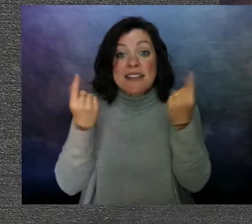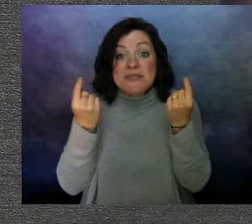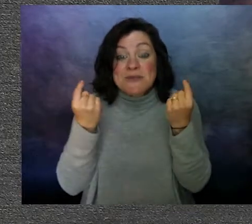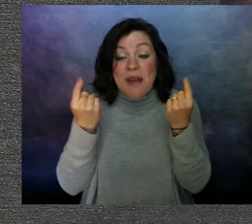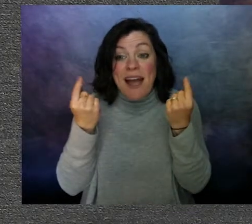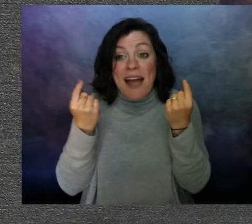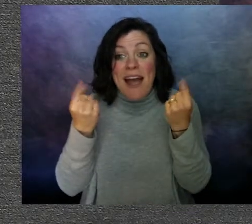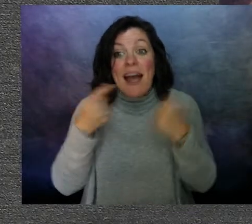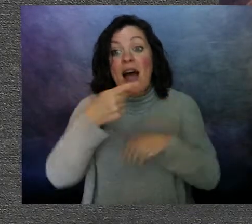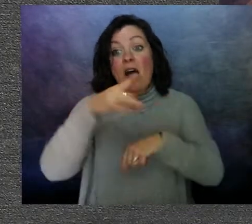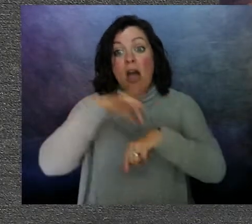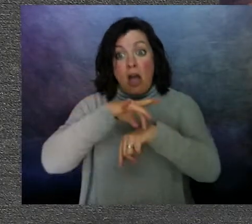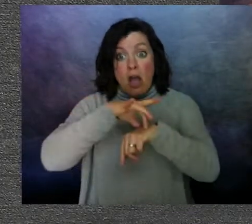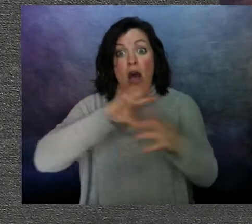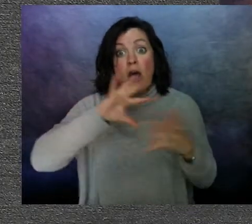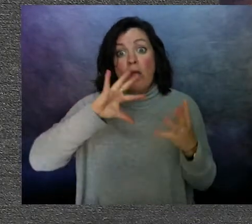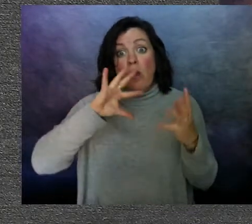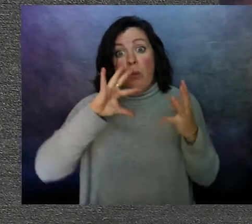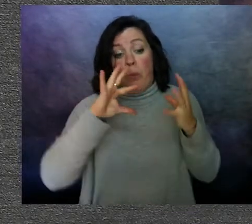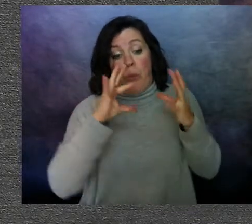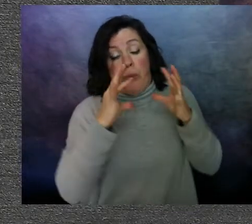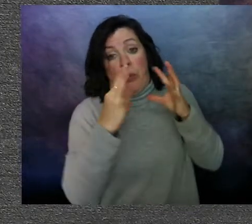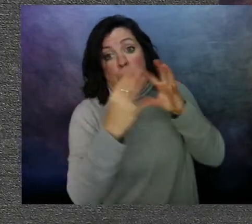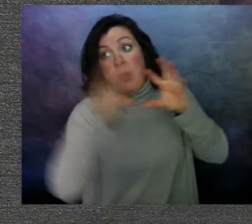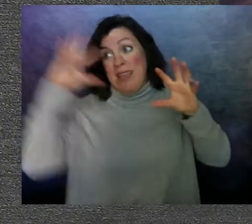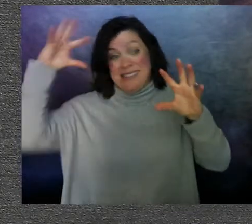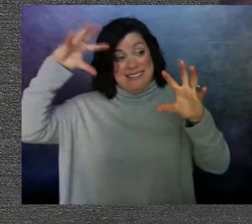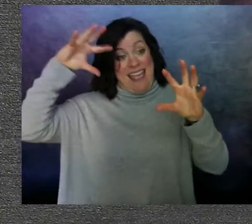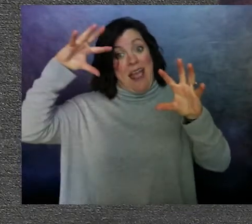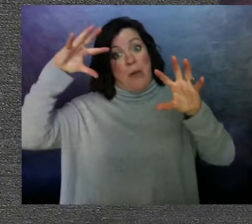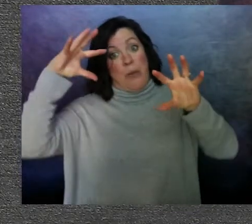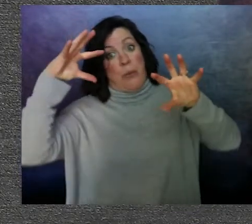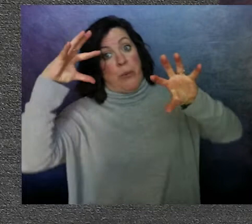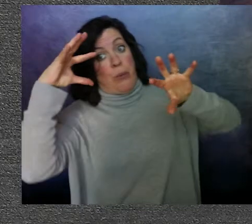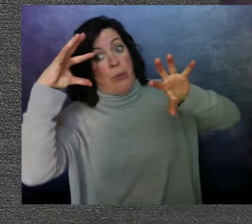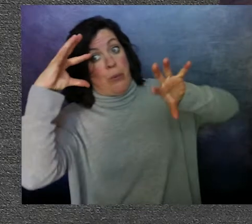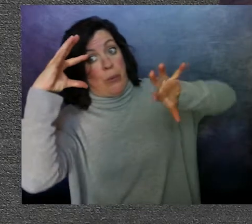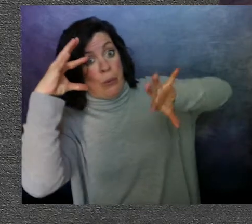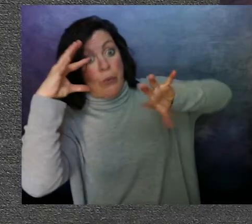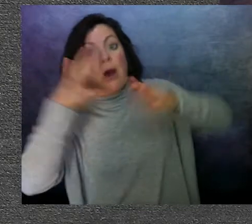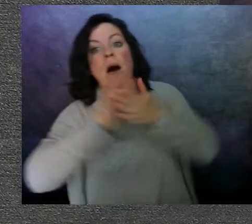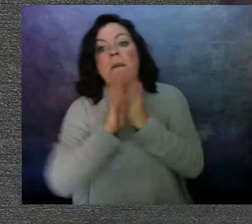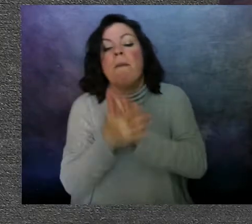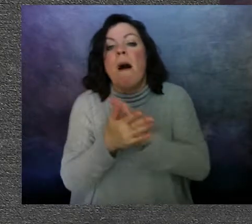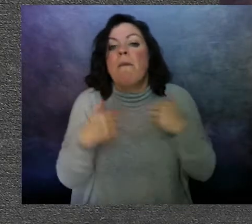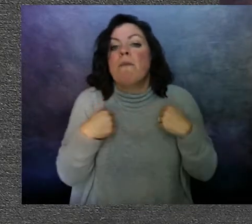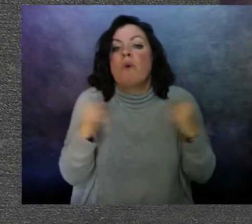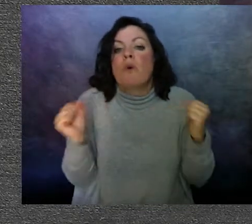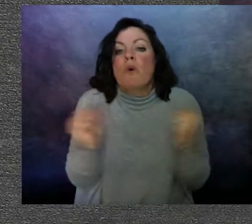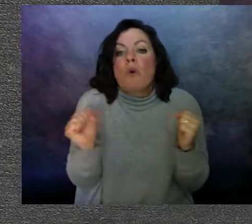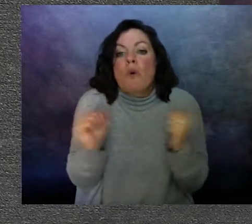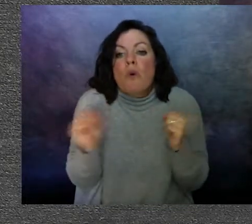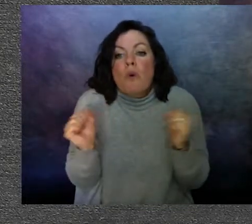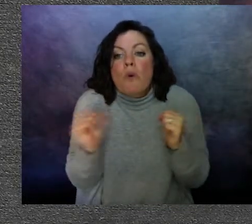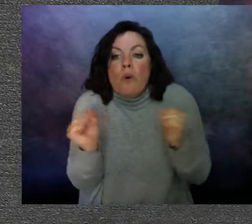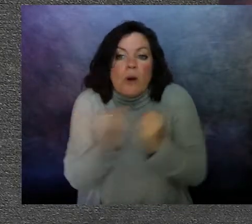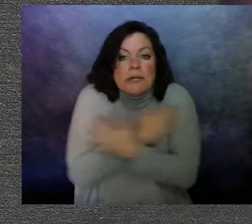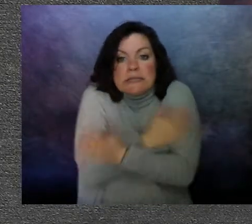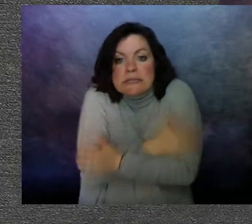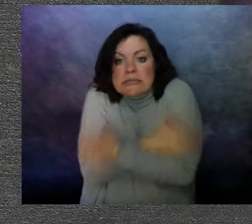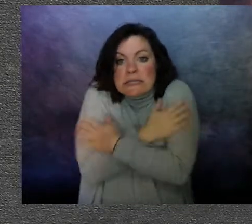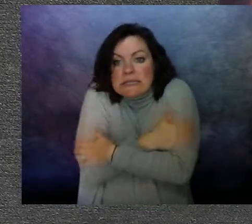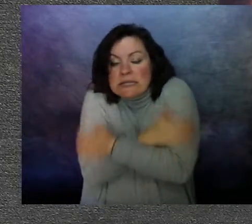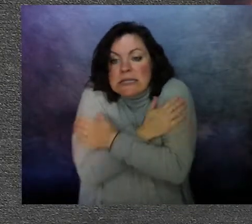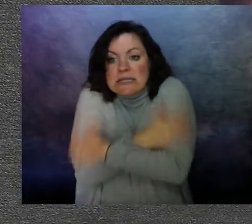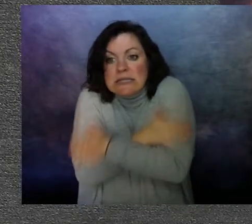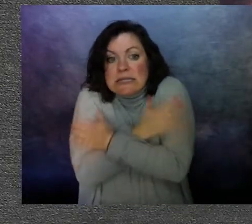that earth starts to tilt away from that sun a little bit and we start to get chillier and chillier. A time when those trees stop making